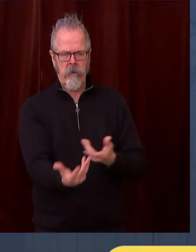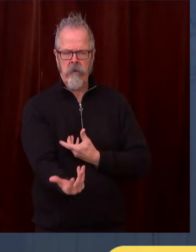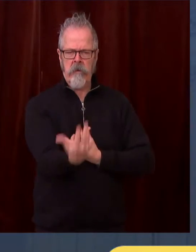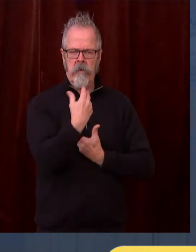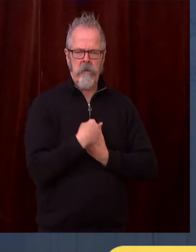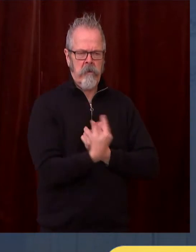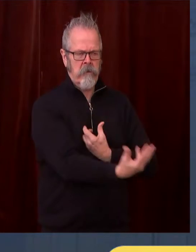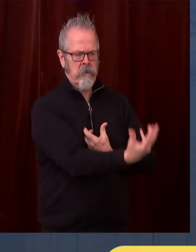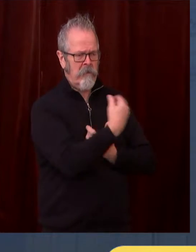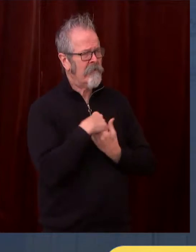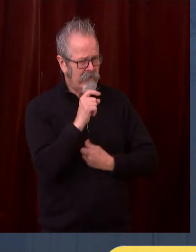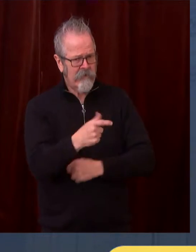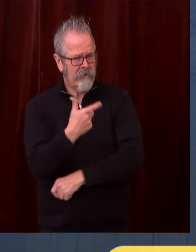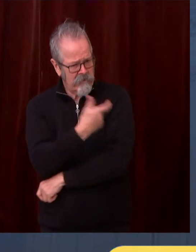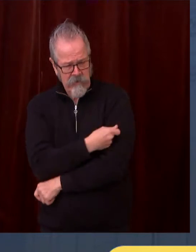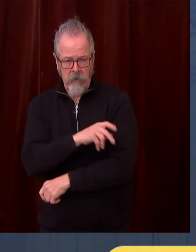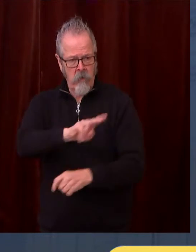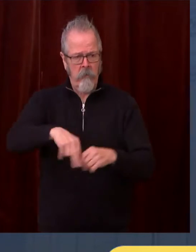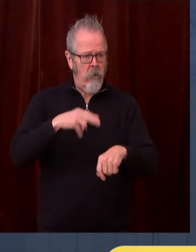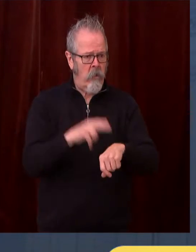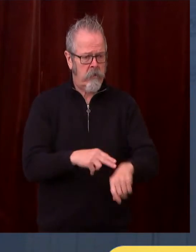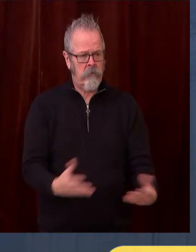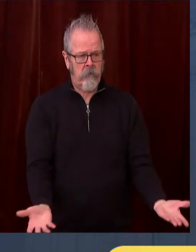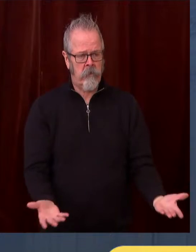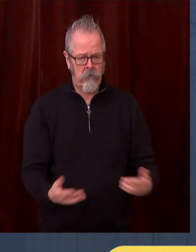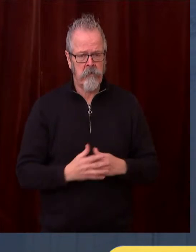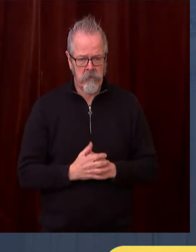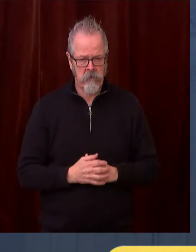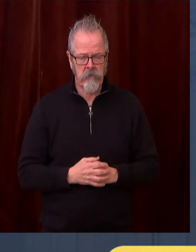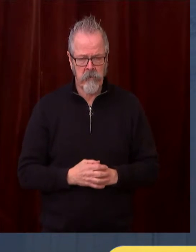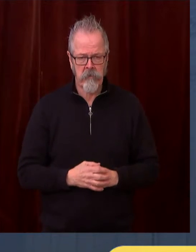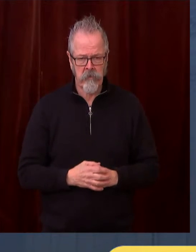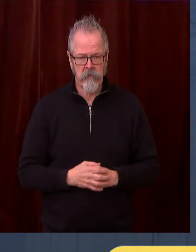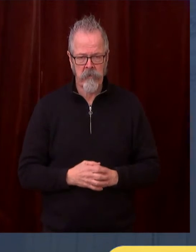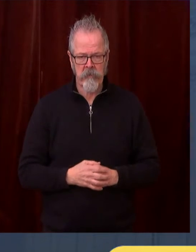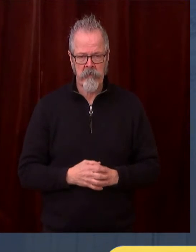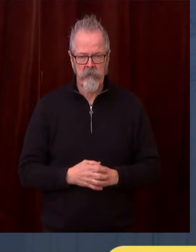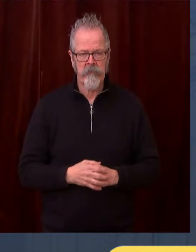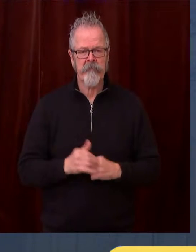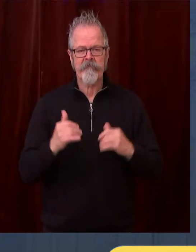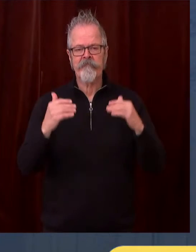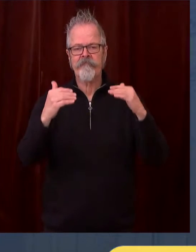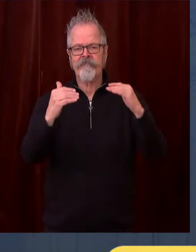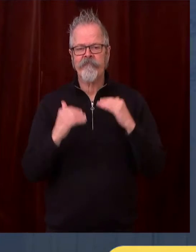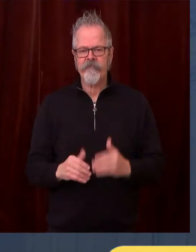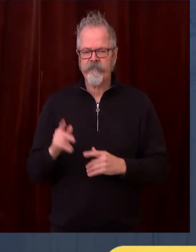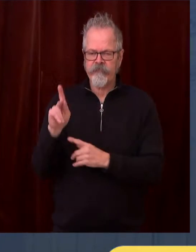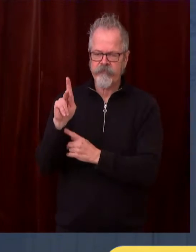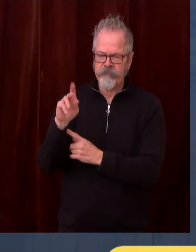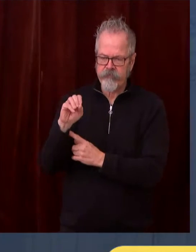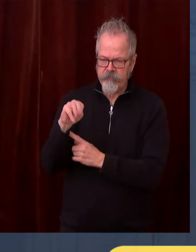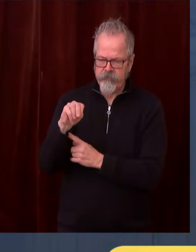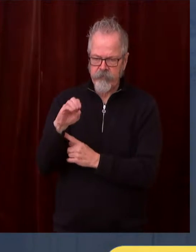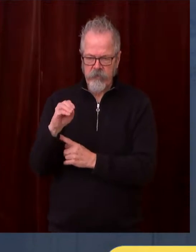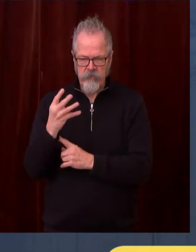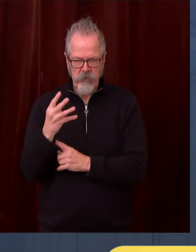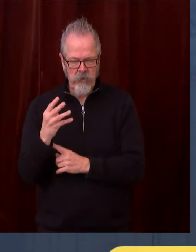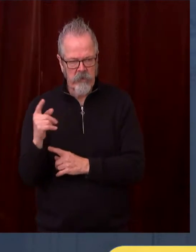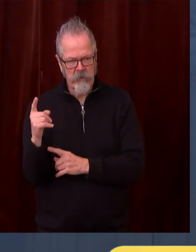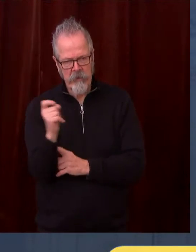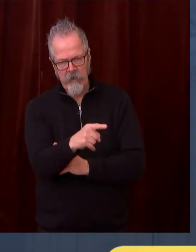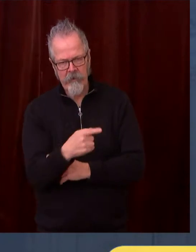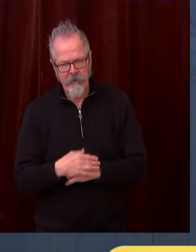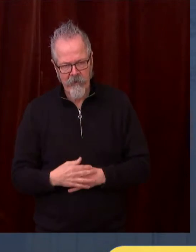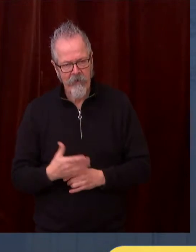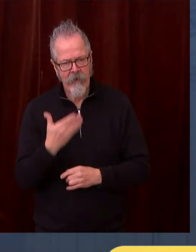All right. Up next, we'll go to Nick Popham with Como. Go ahead, Nick. Hi, Governor. Thanks so much for taking